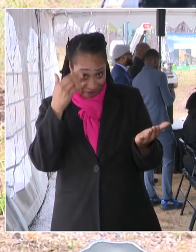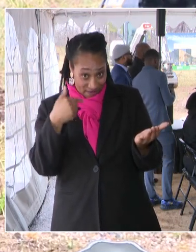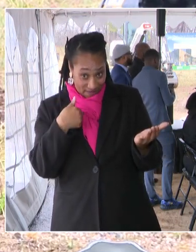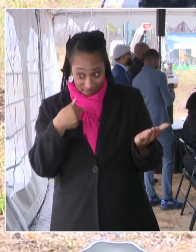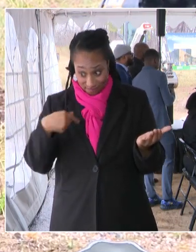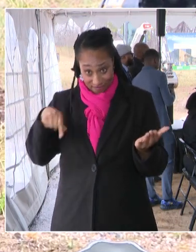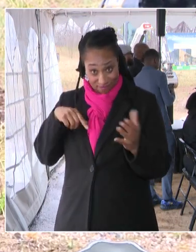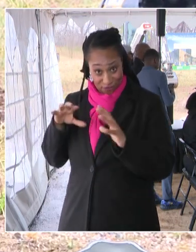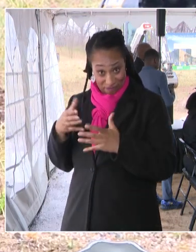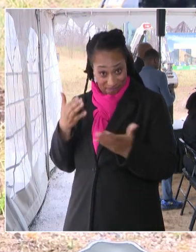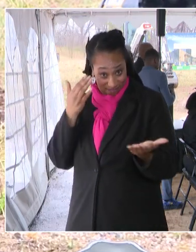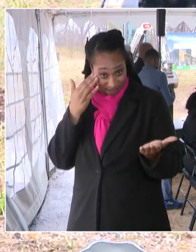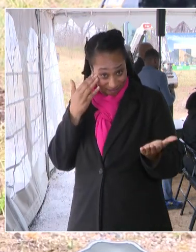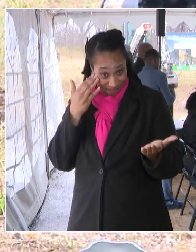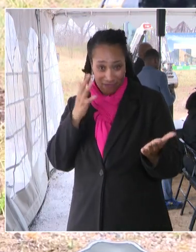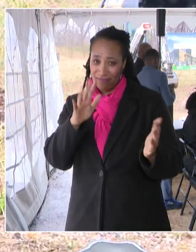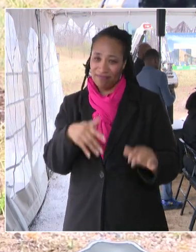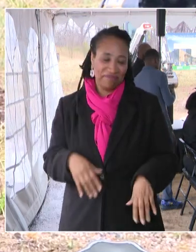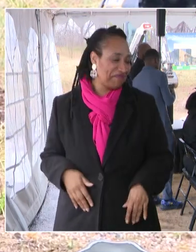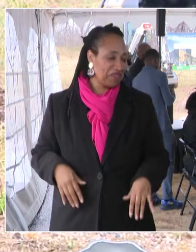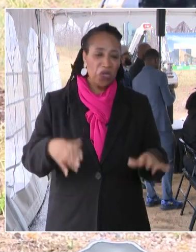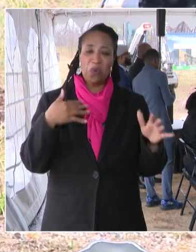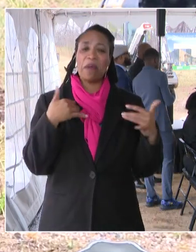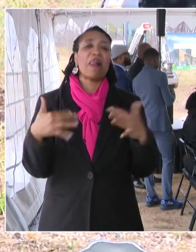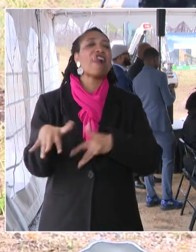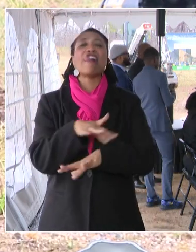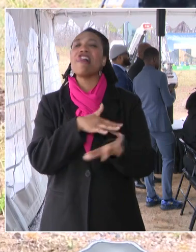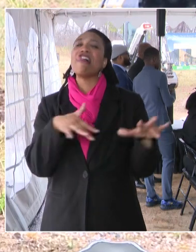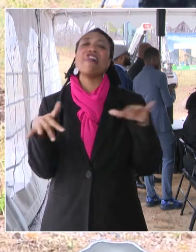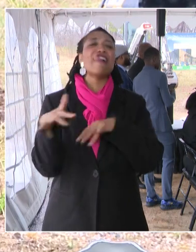Mayor Bowser, thank you for nearly $50 million.